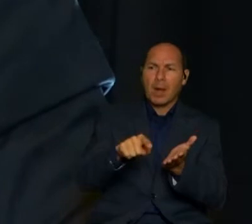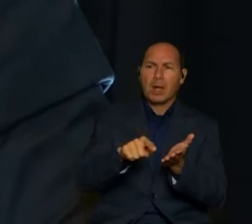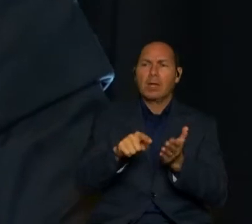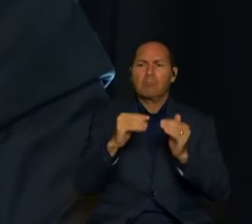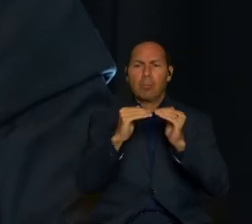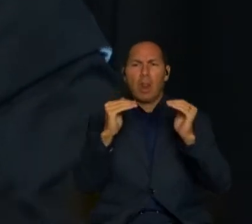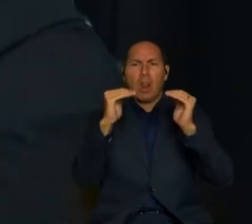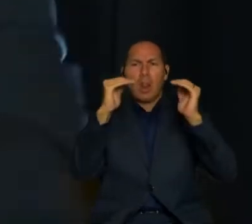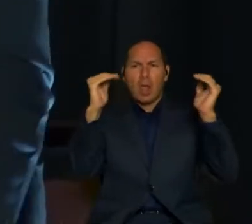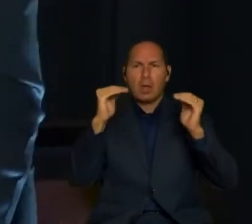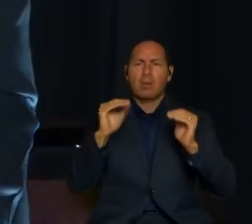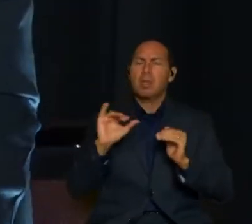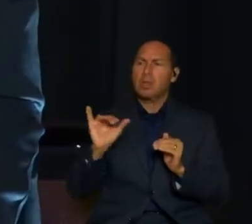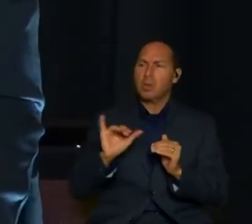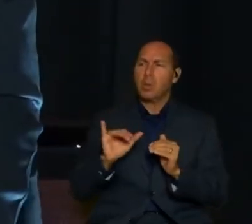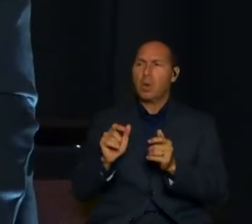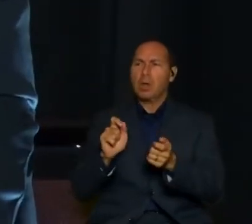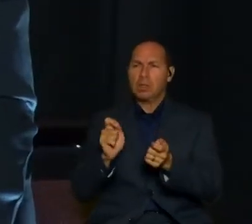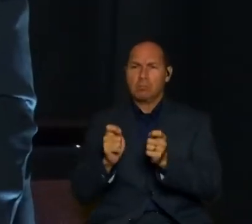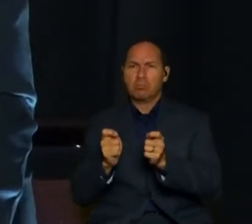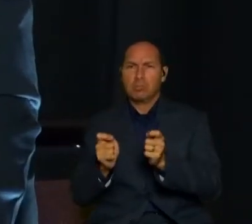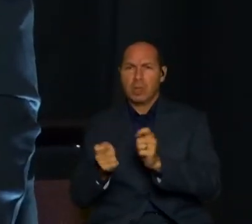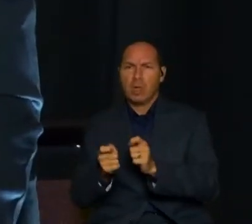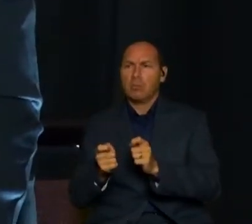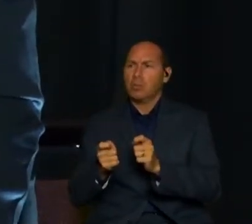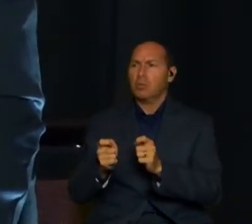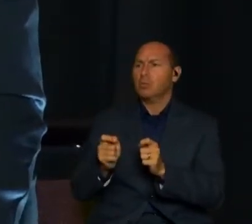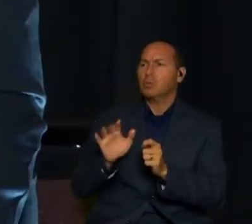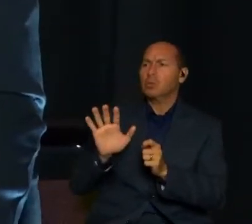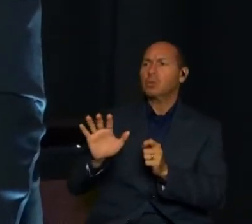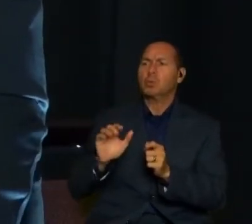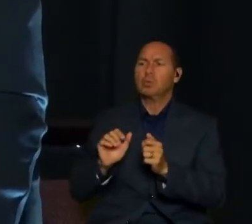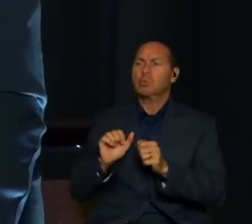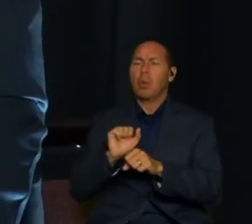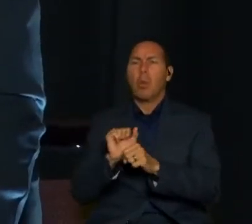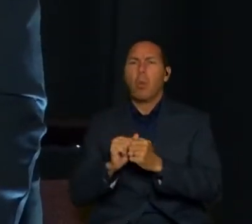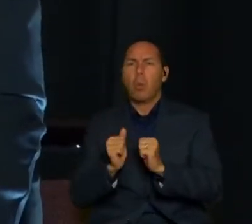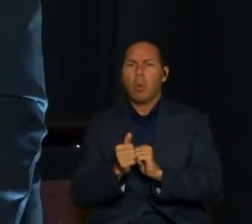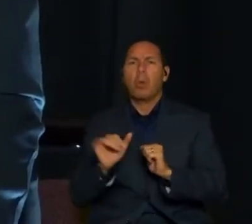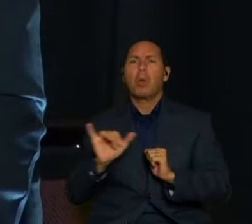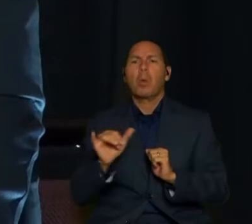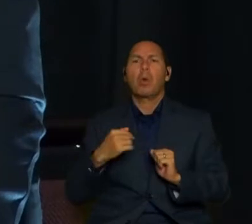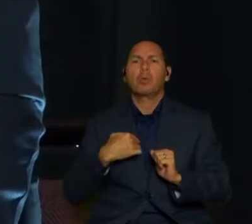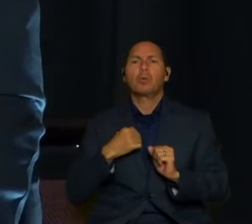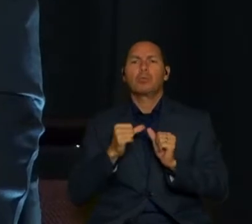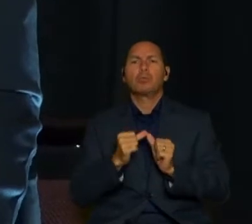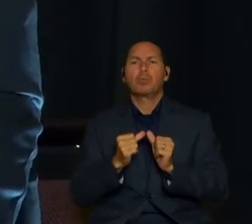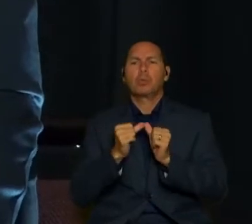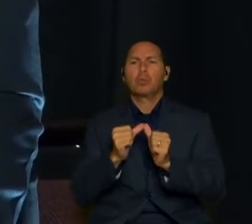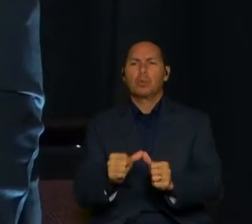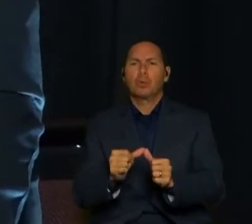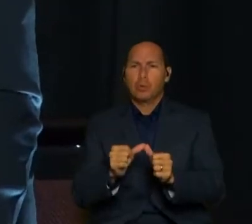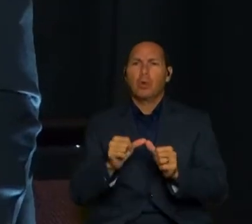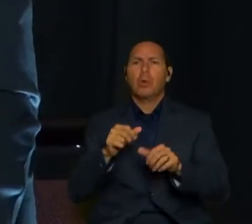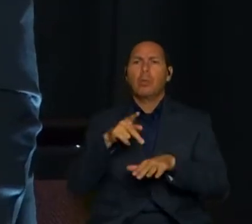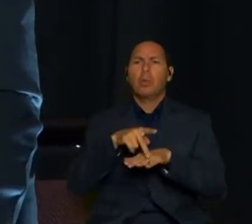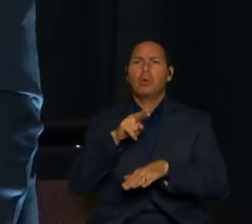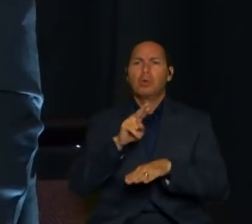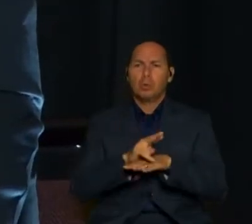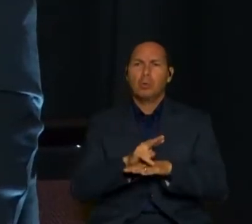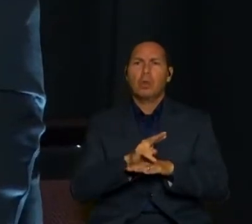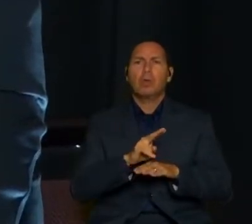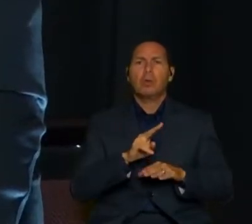reform. I have always maintained that Puerto Rico needs a comprehensive civil service reform that includes